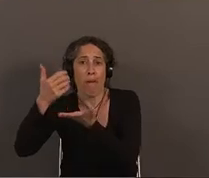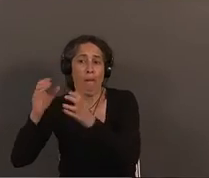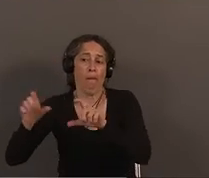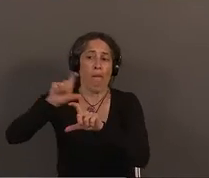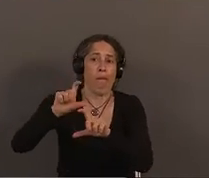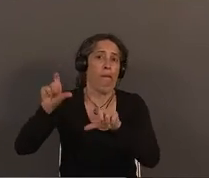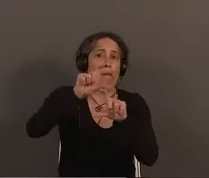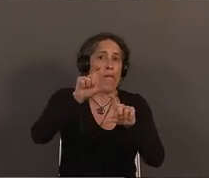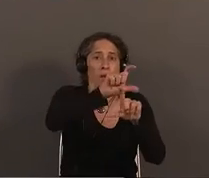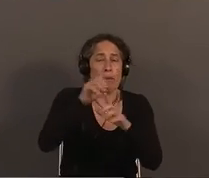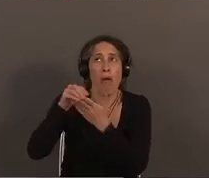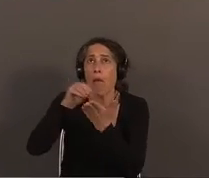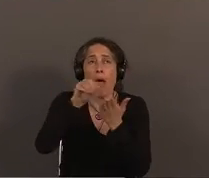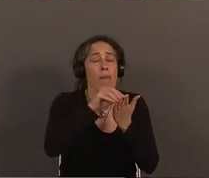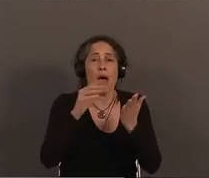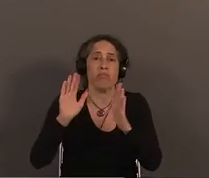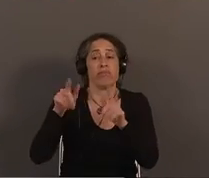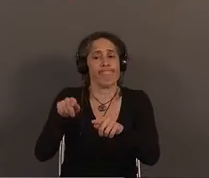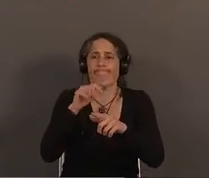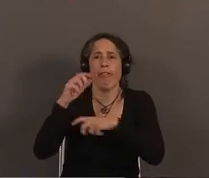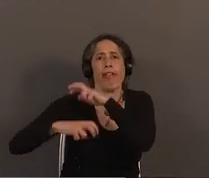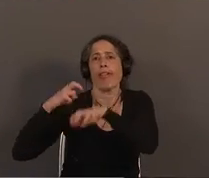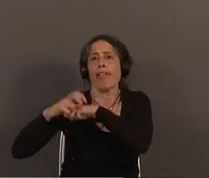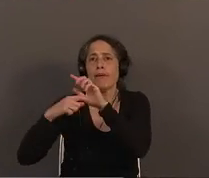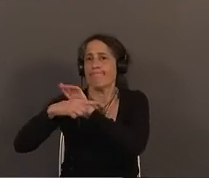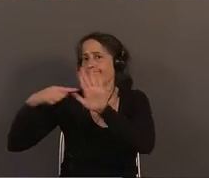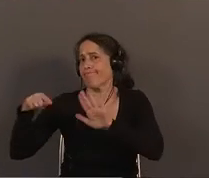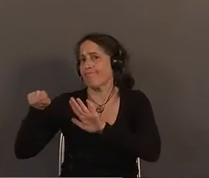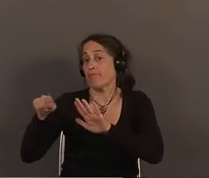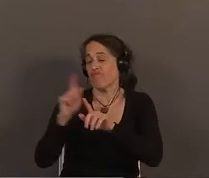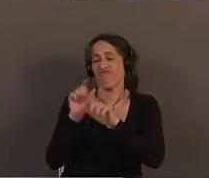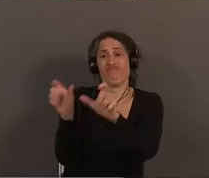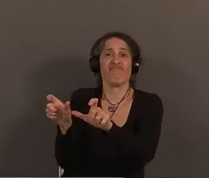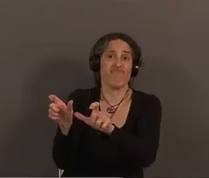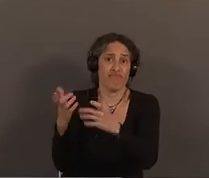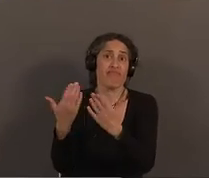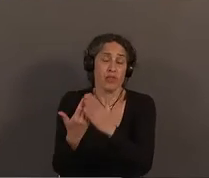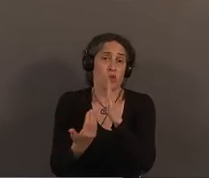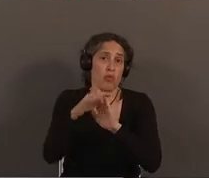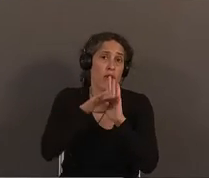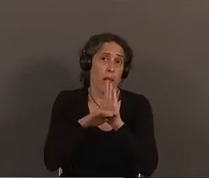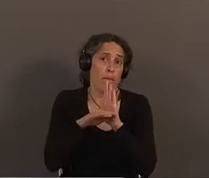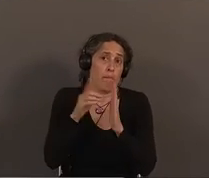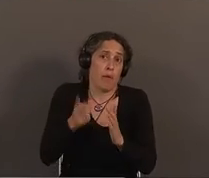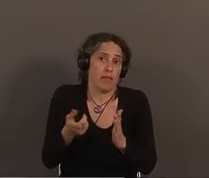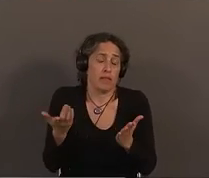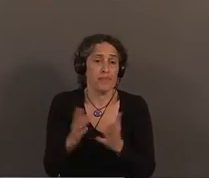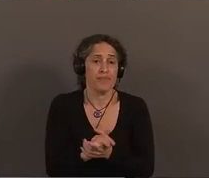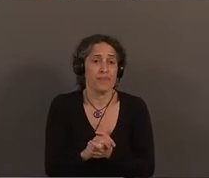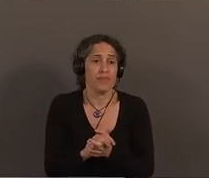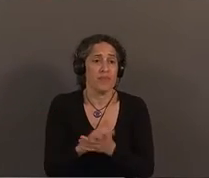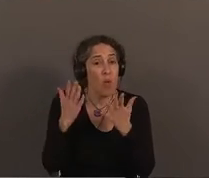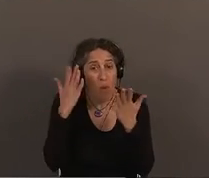believe when we look at what do we need, we need consumer trust. And we need that in the telecom area,